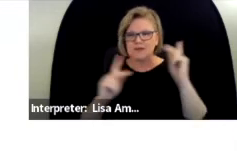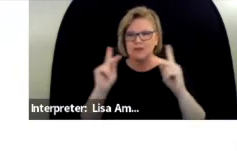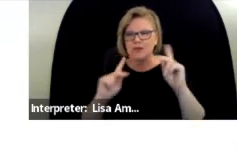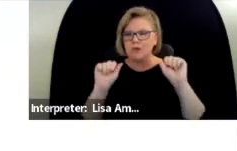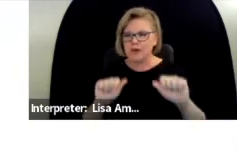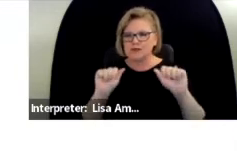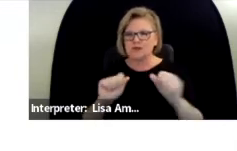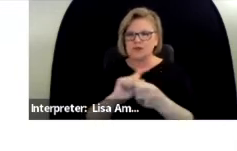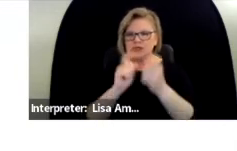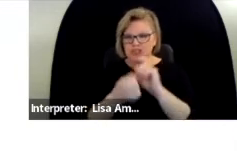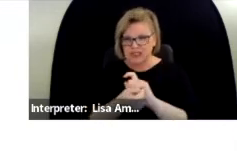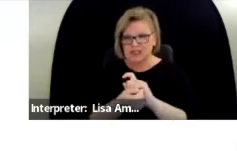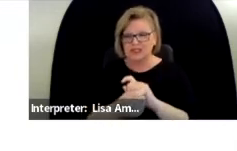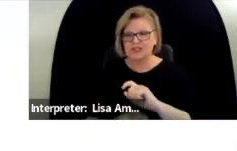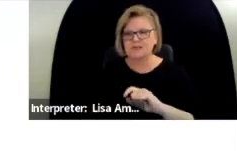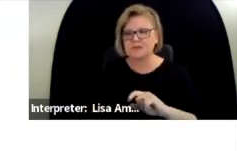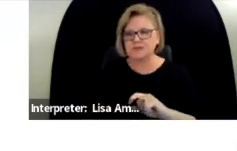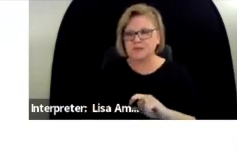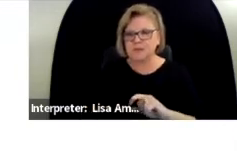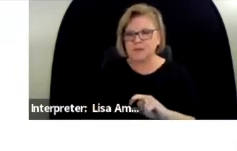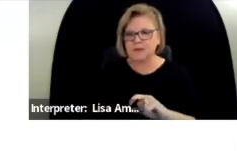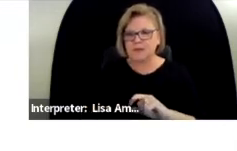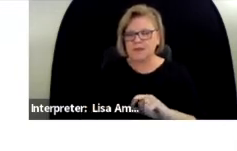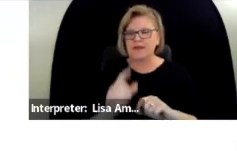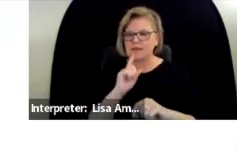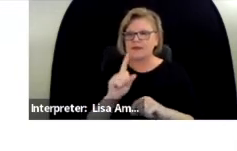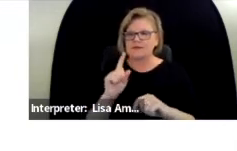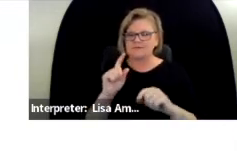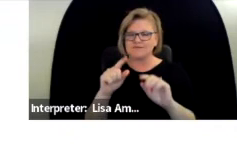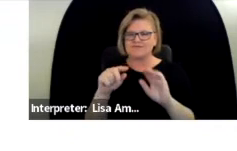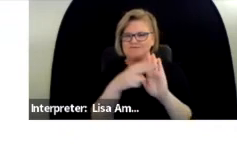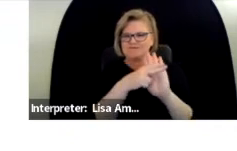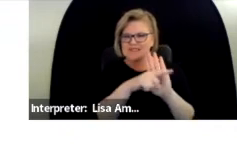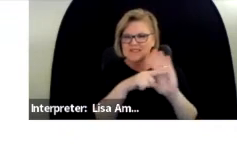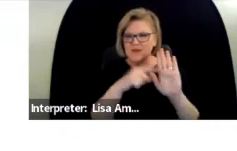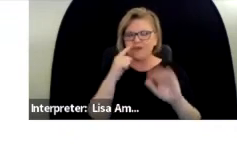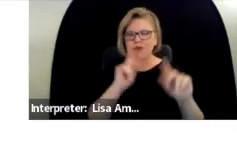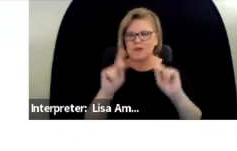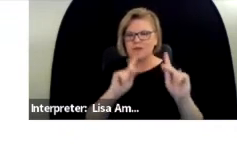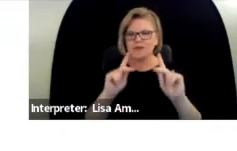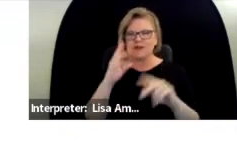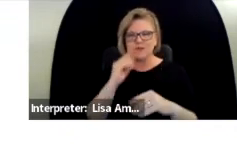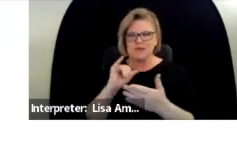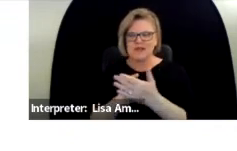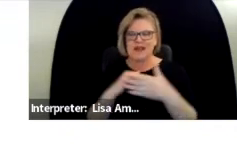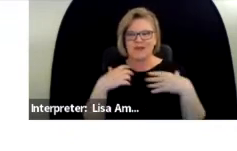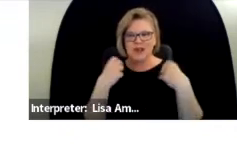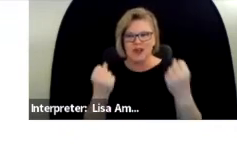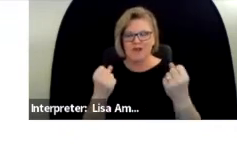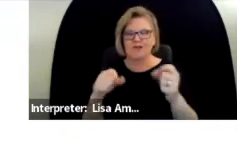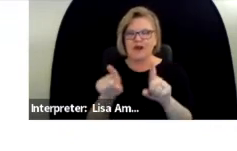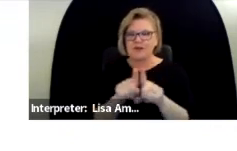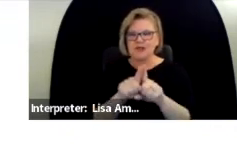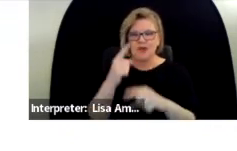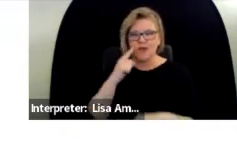the stigma surrounding all pathways of recovery, especially medication for opioid use disorder, which she says saved